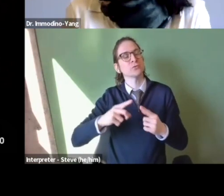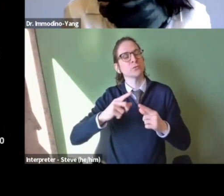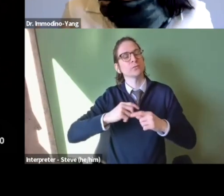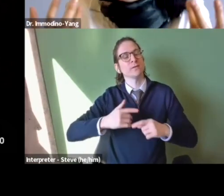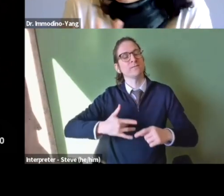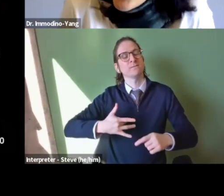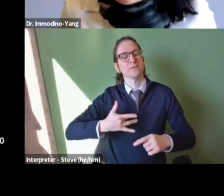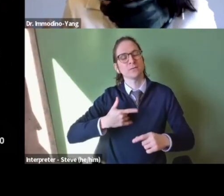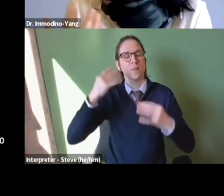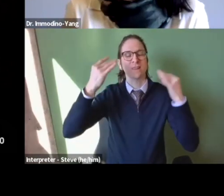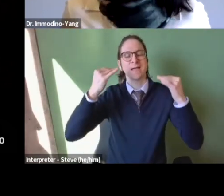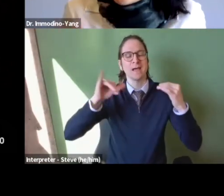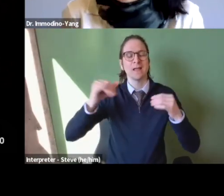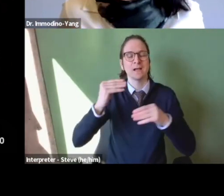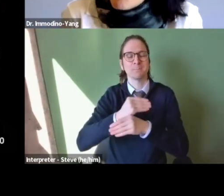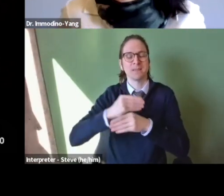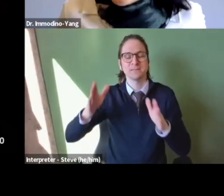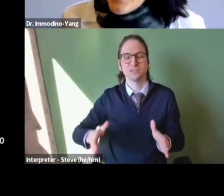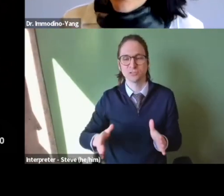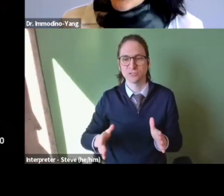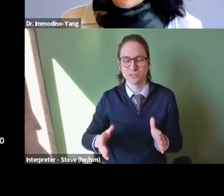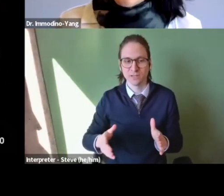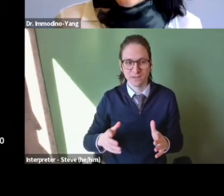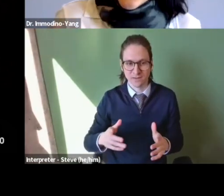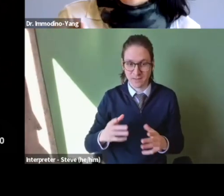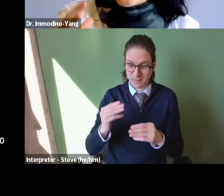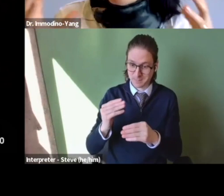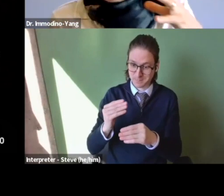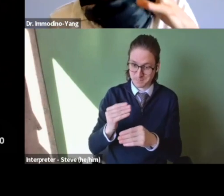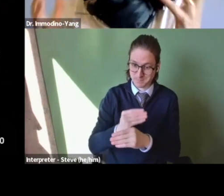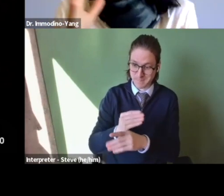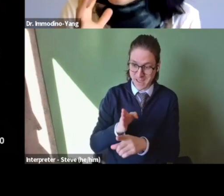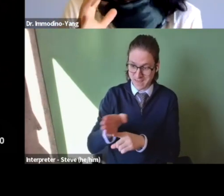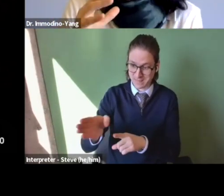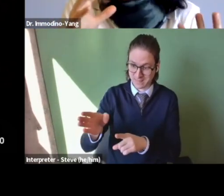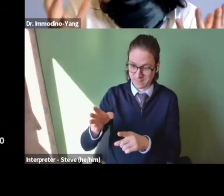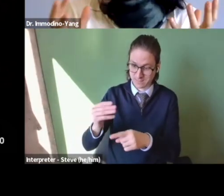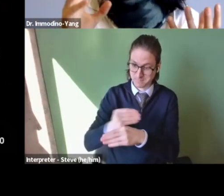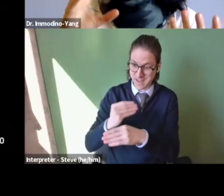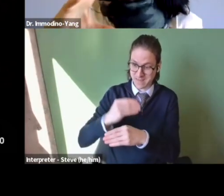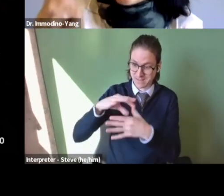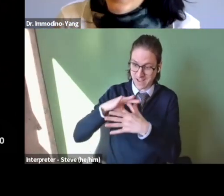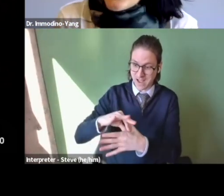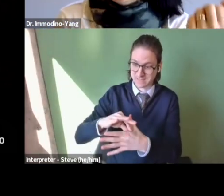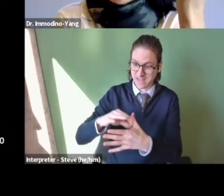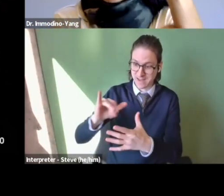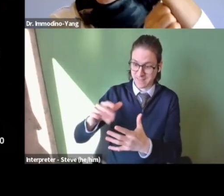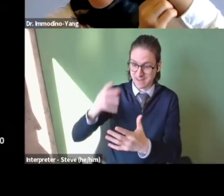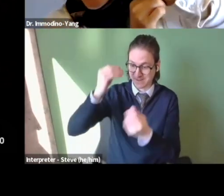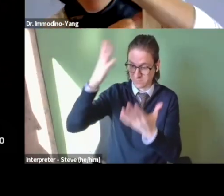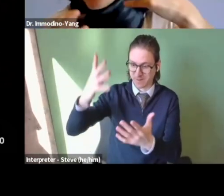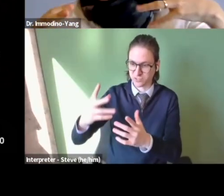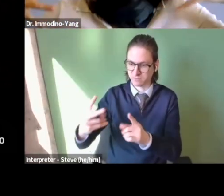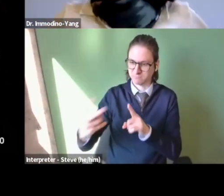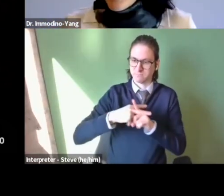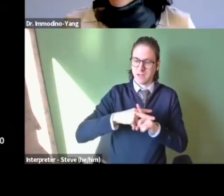was started to become relevant to the feeling of being him. And so what he's done, I think, is tied the, like,